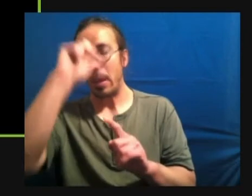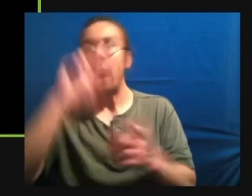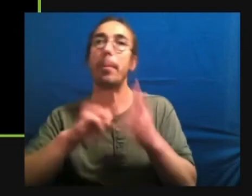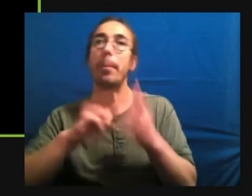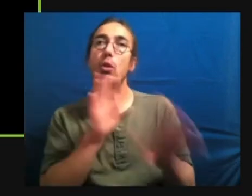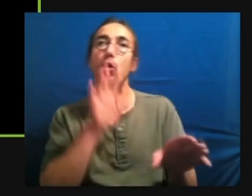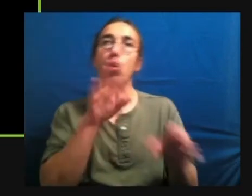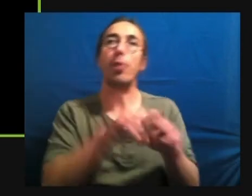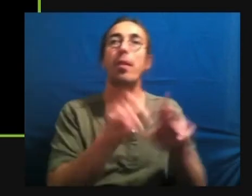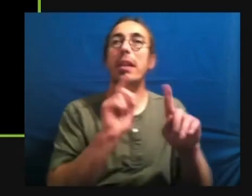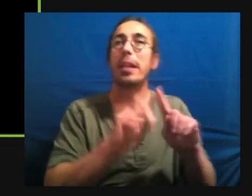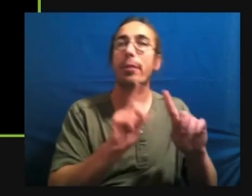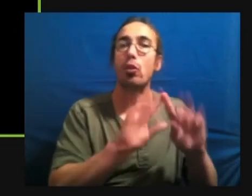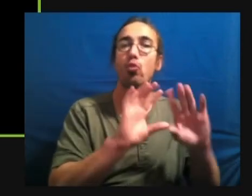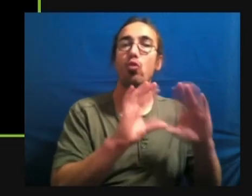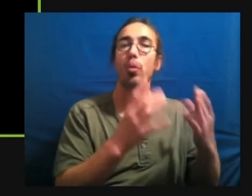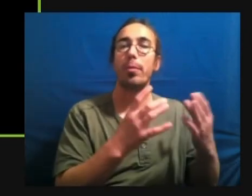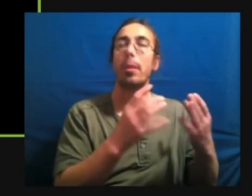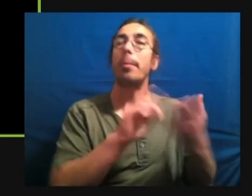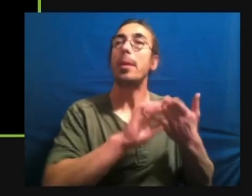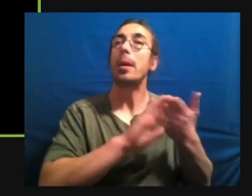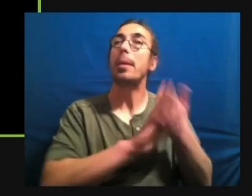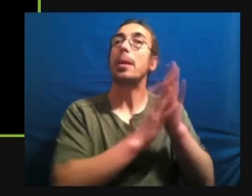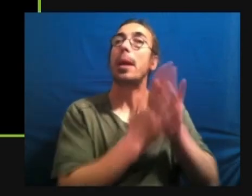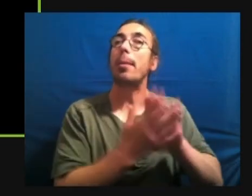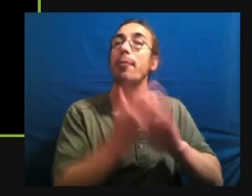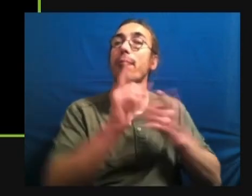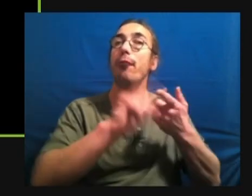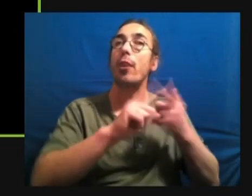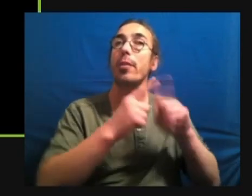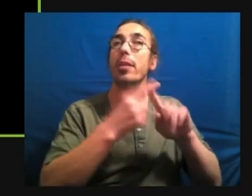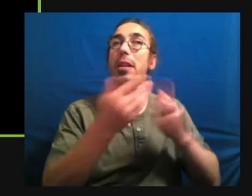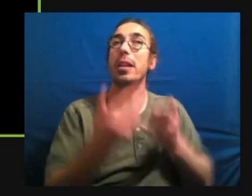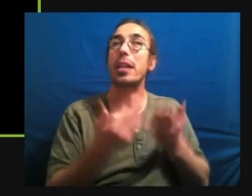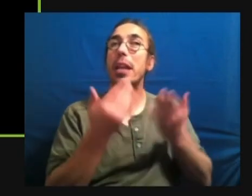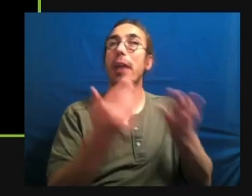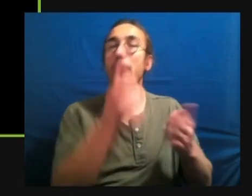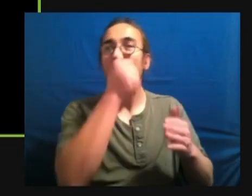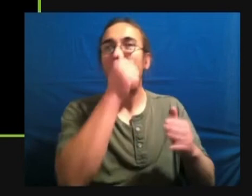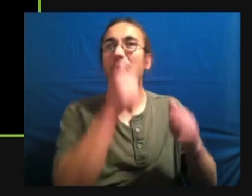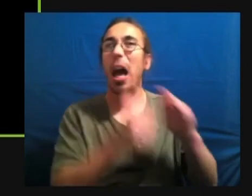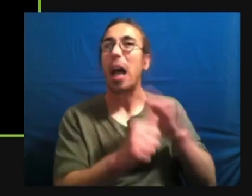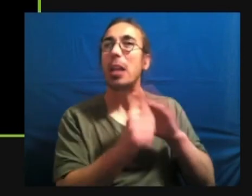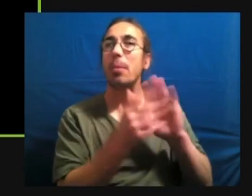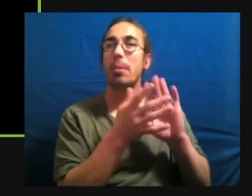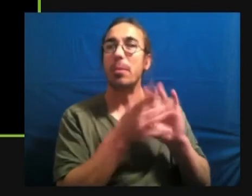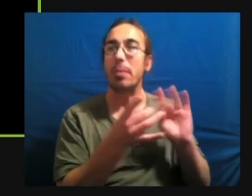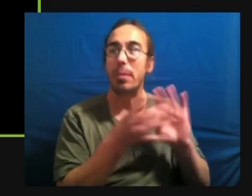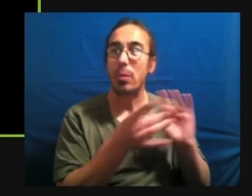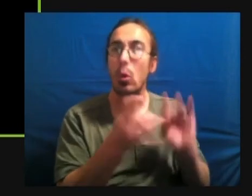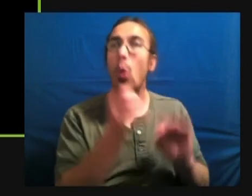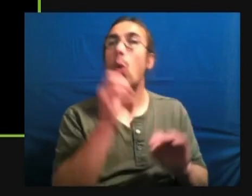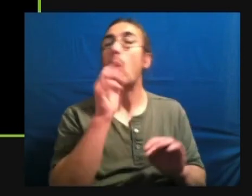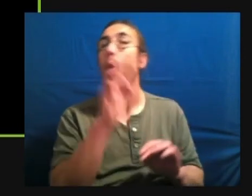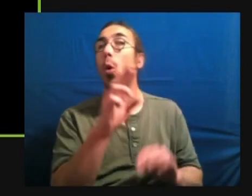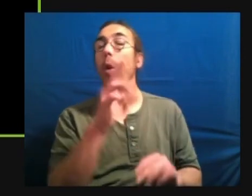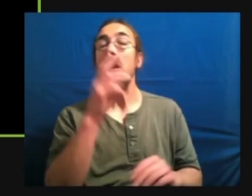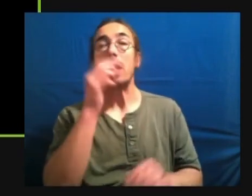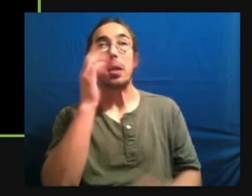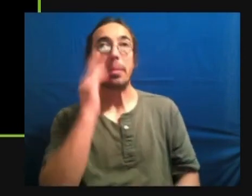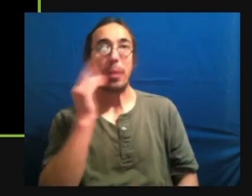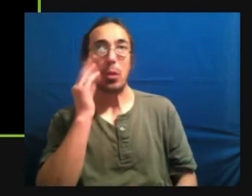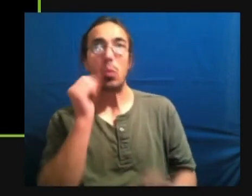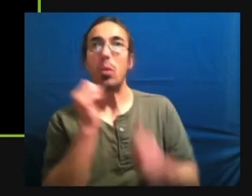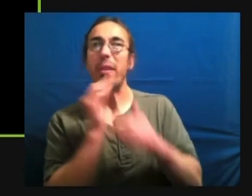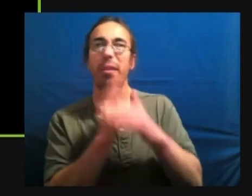as an ally, seeking expert insight, and lending humble perspectives and experience to others. I put an